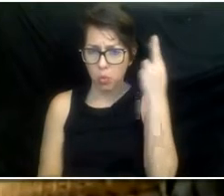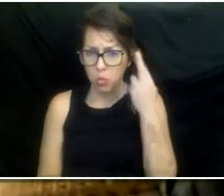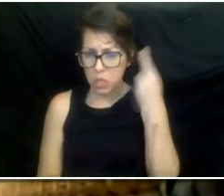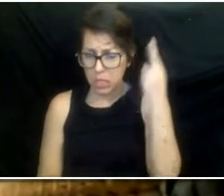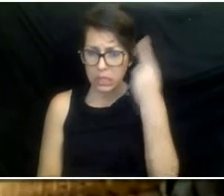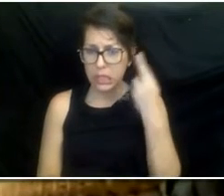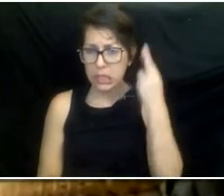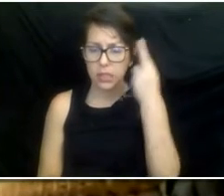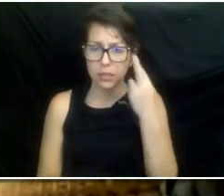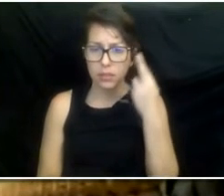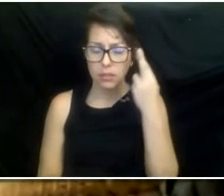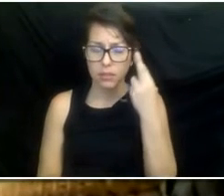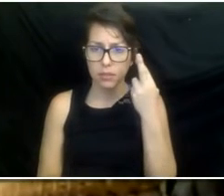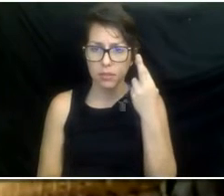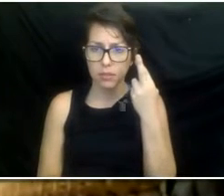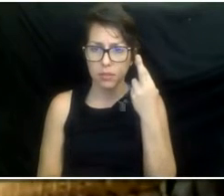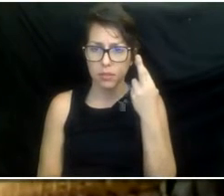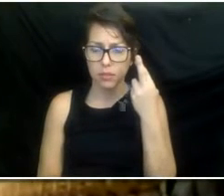the